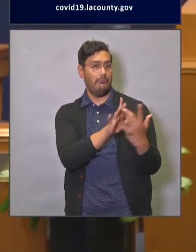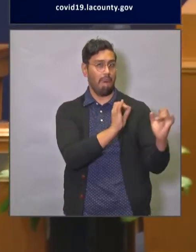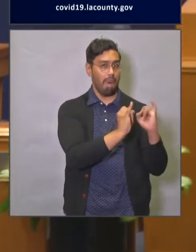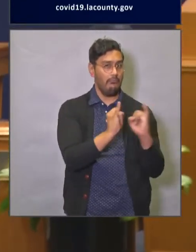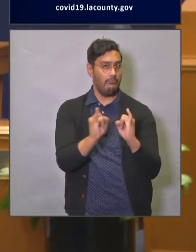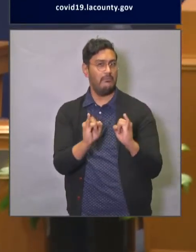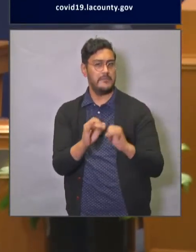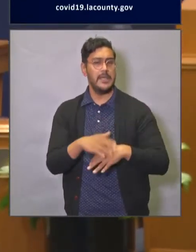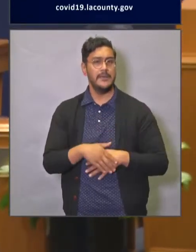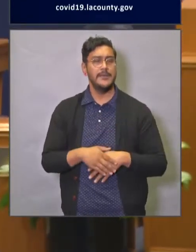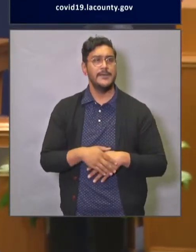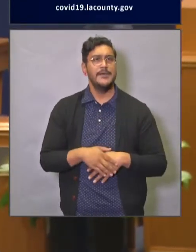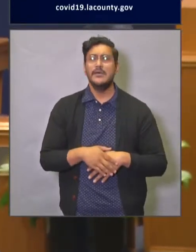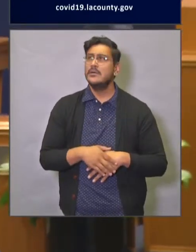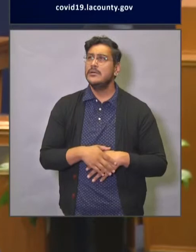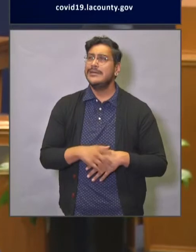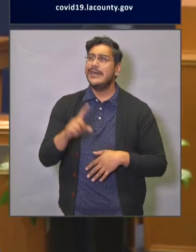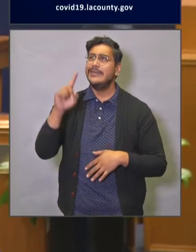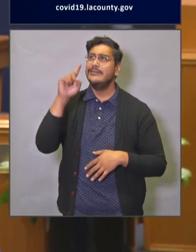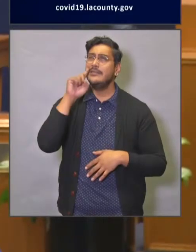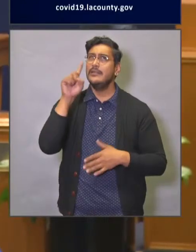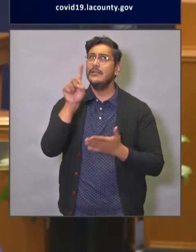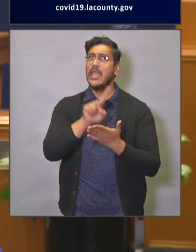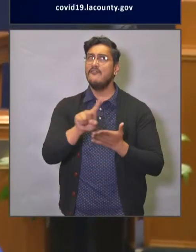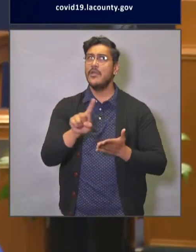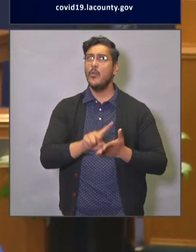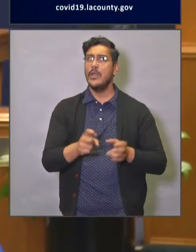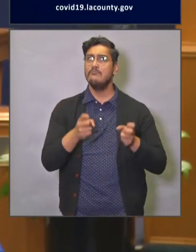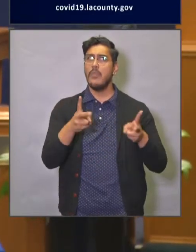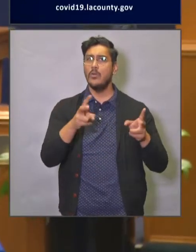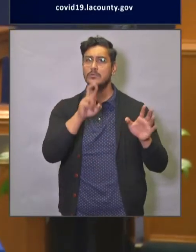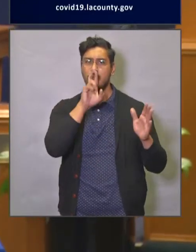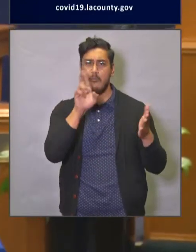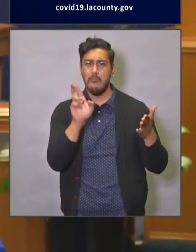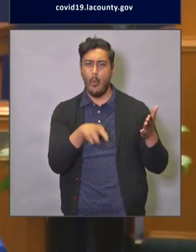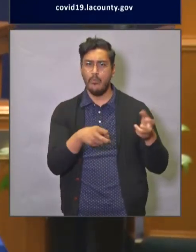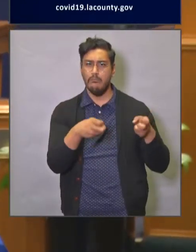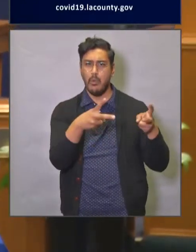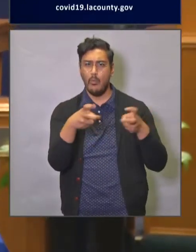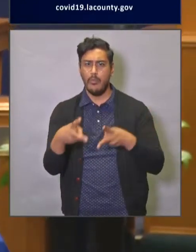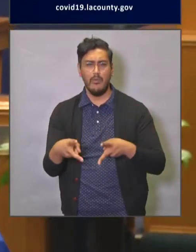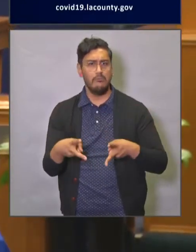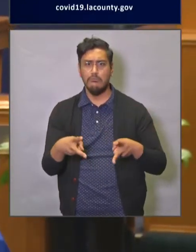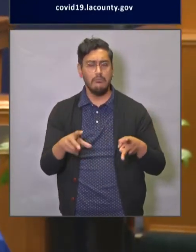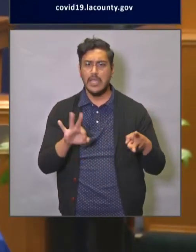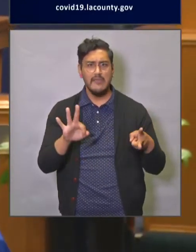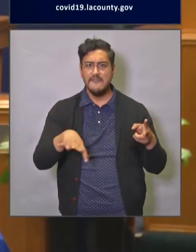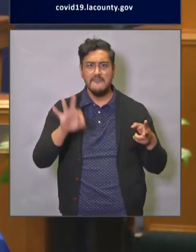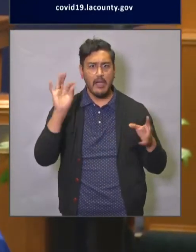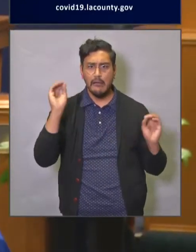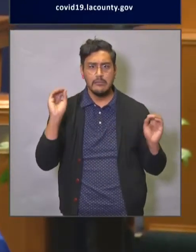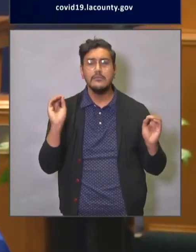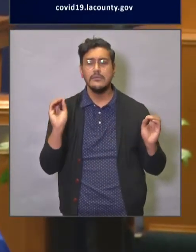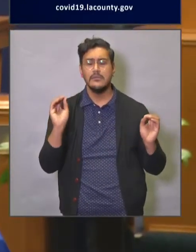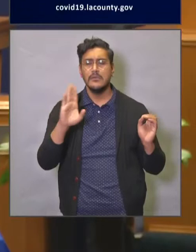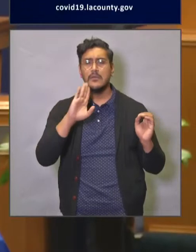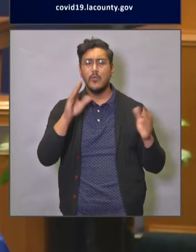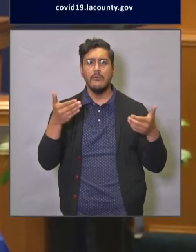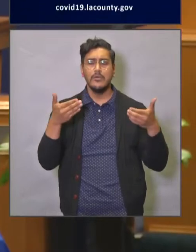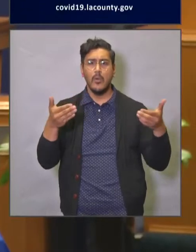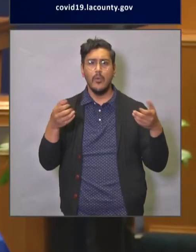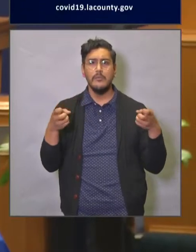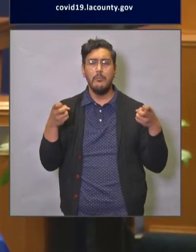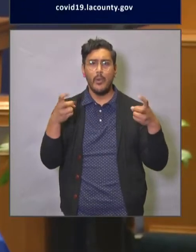release a report. I think we put a report up every week, but if you're not finding that, we'll go ahead and just post that